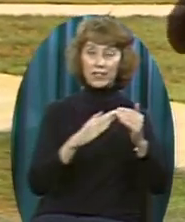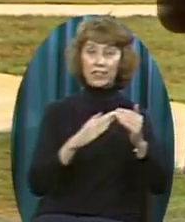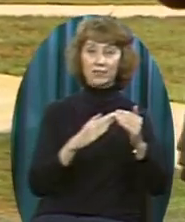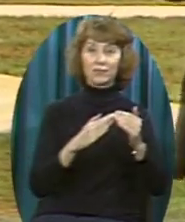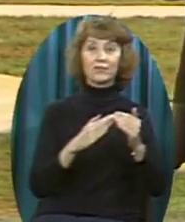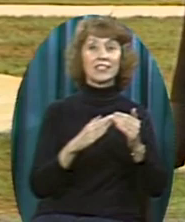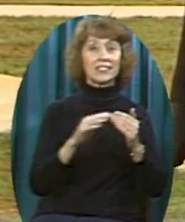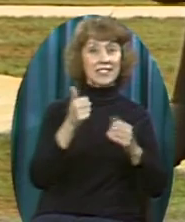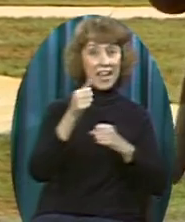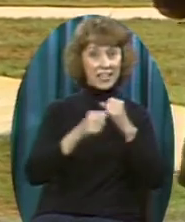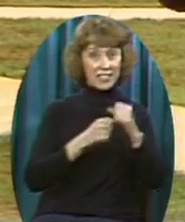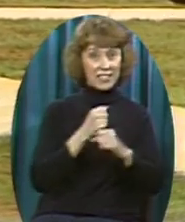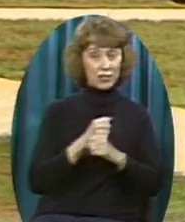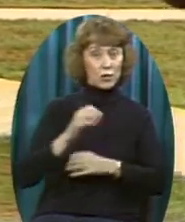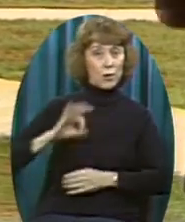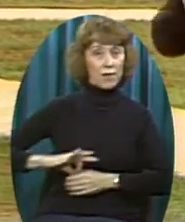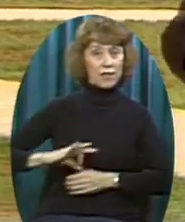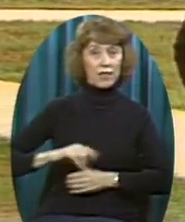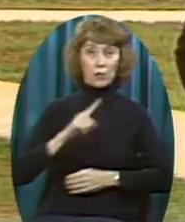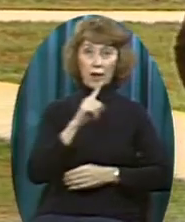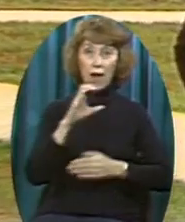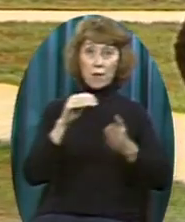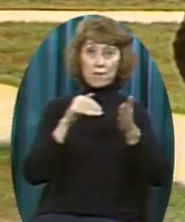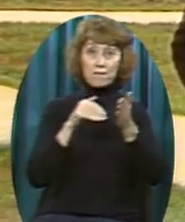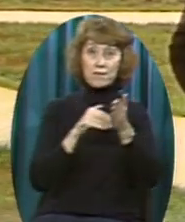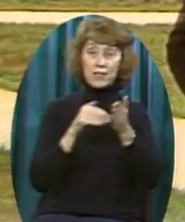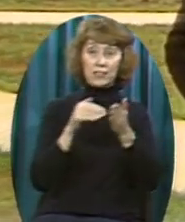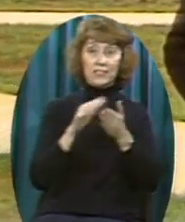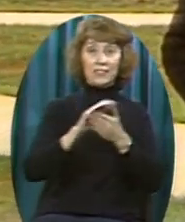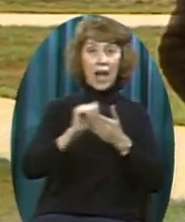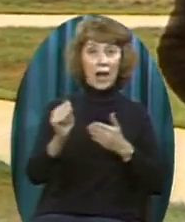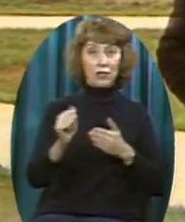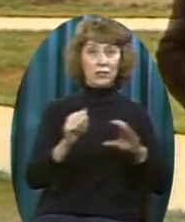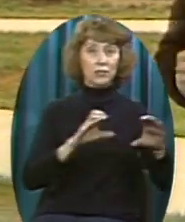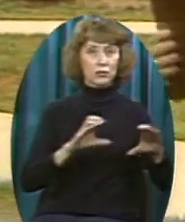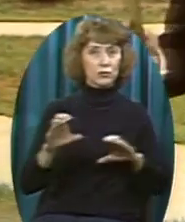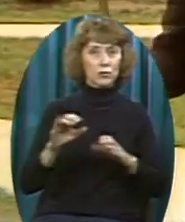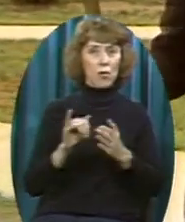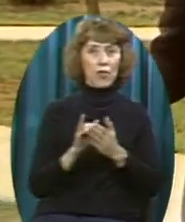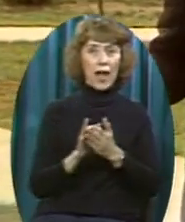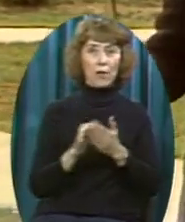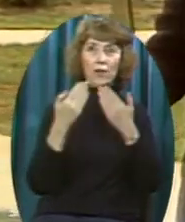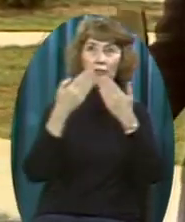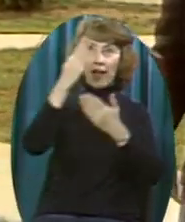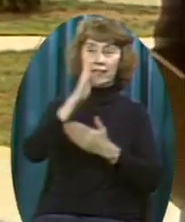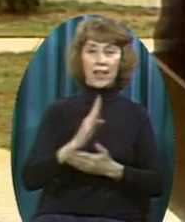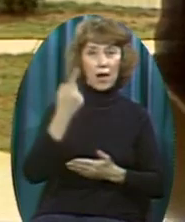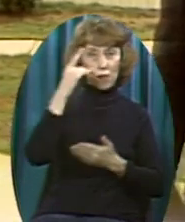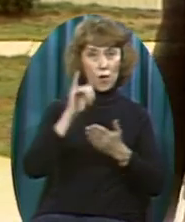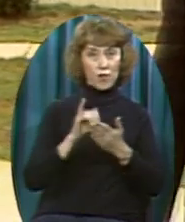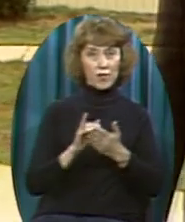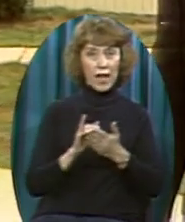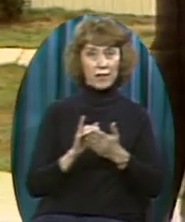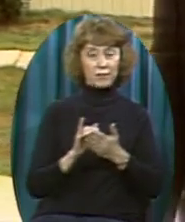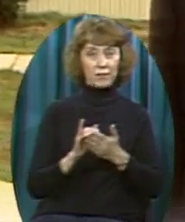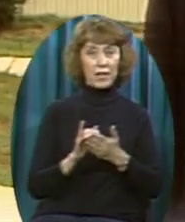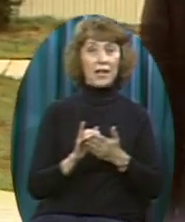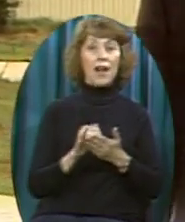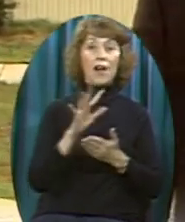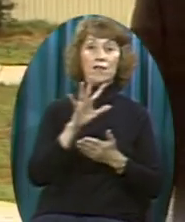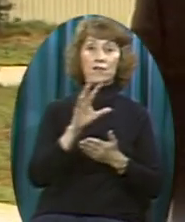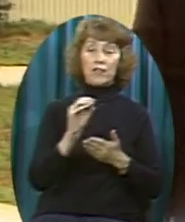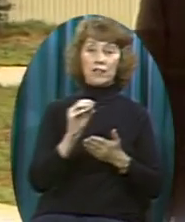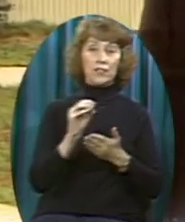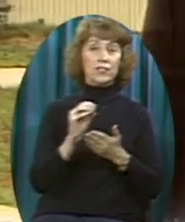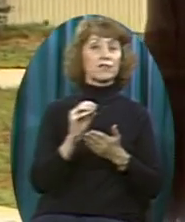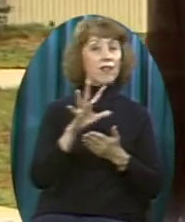already. And we thank God for the privilege of doing that. When you consider 5,000 students are here from all 50 states and